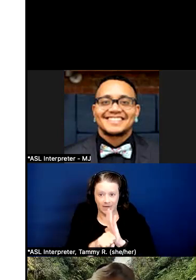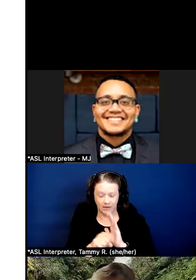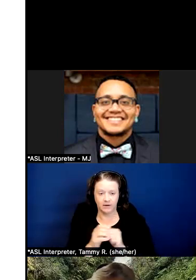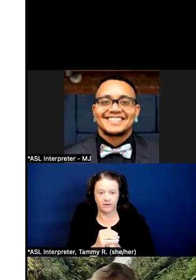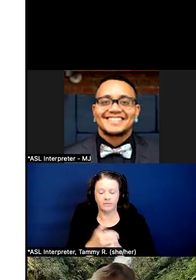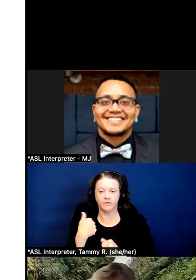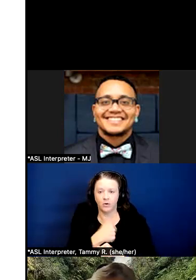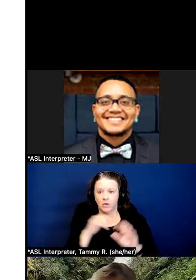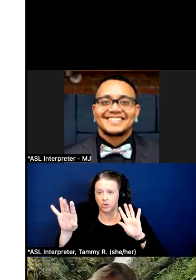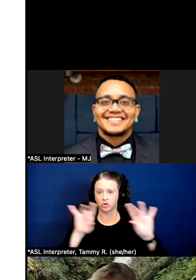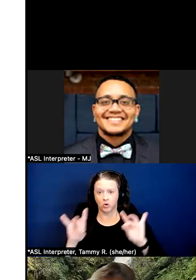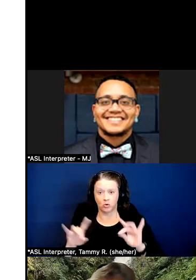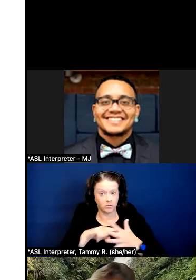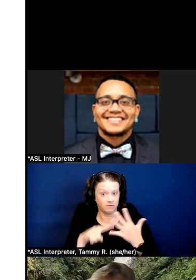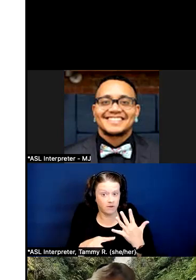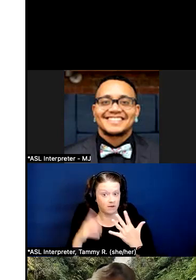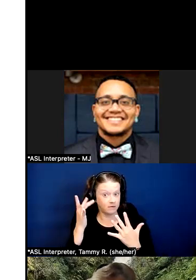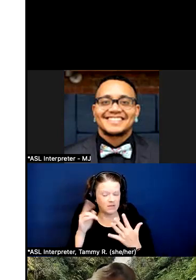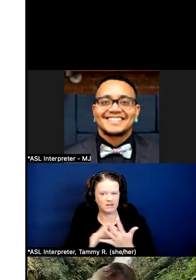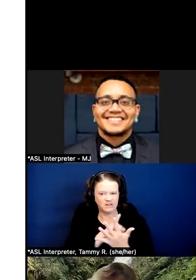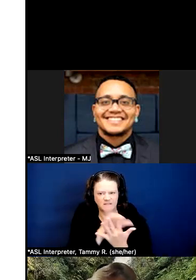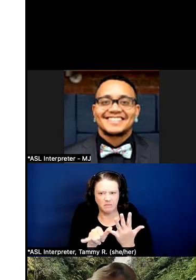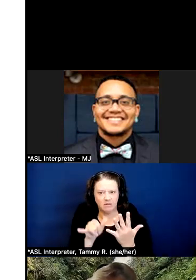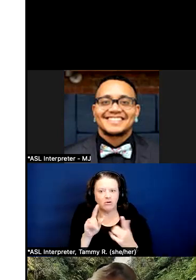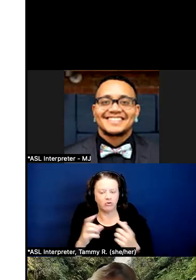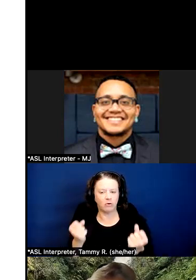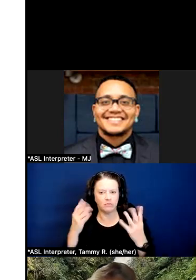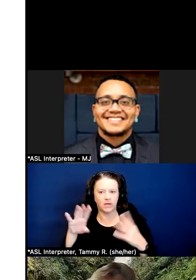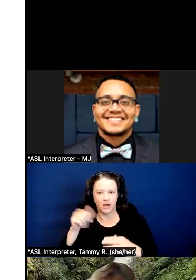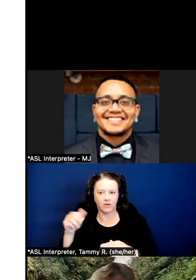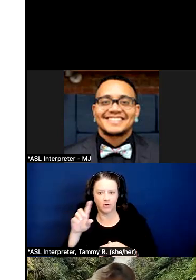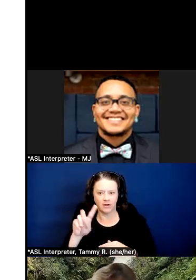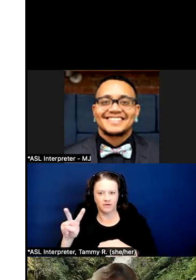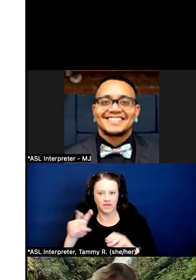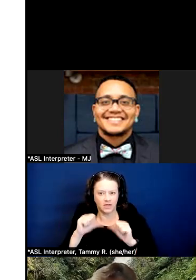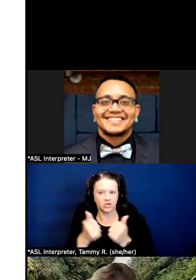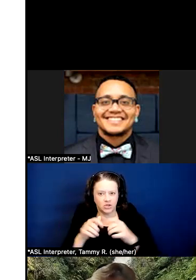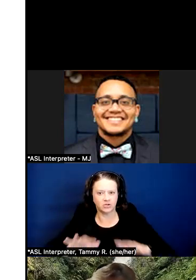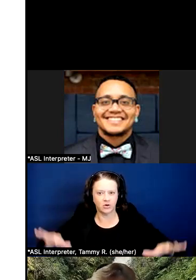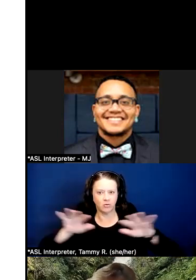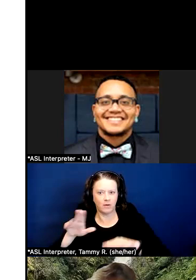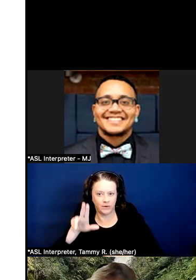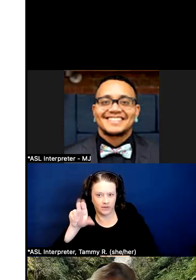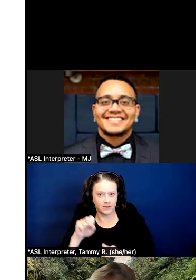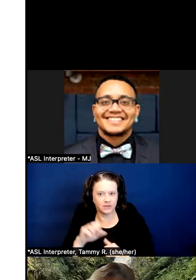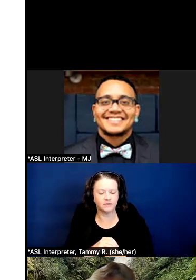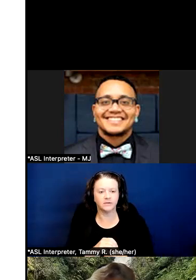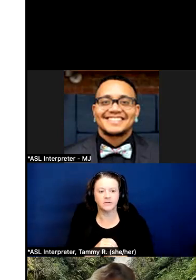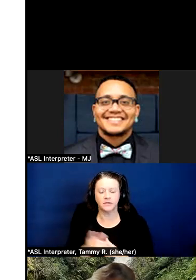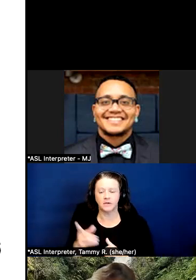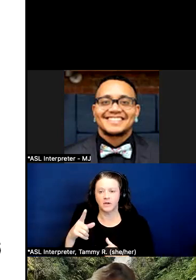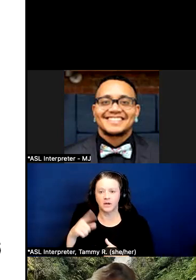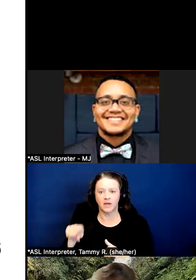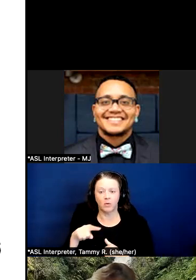We chose them because they were similar to a lot of domestic violence agencies across the country. They were